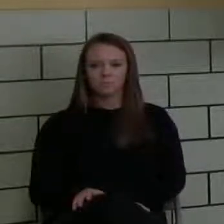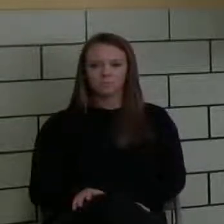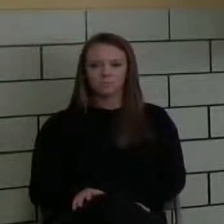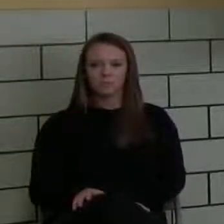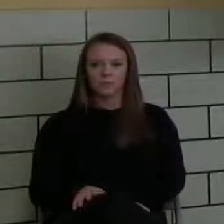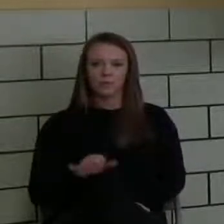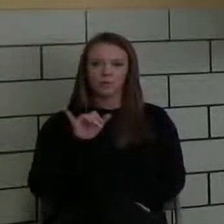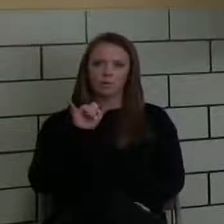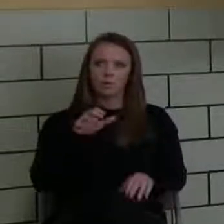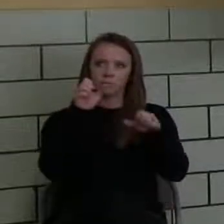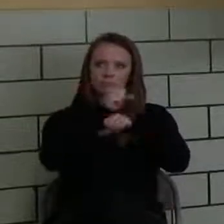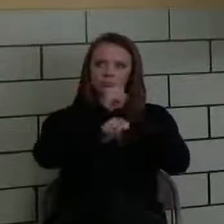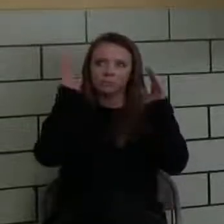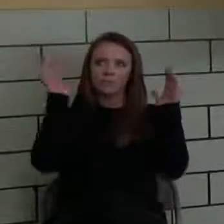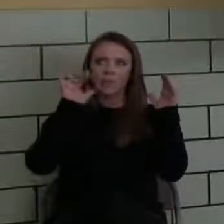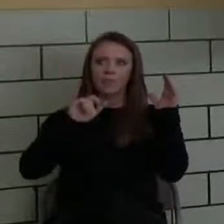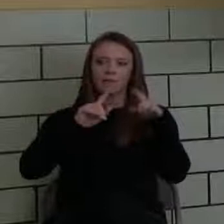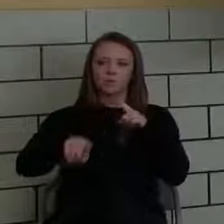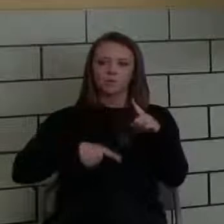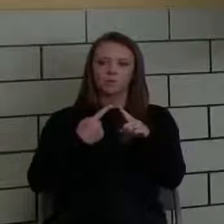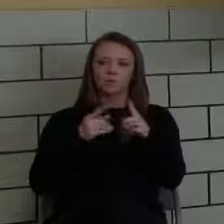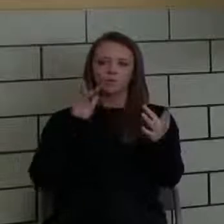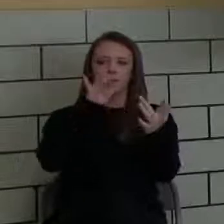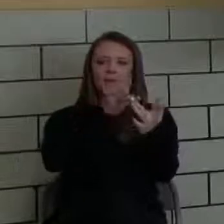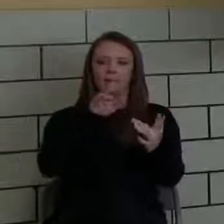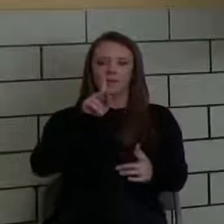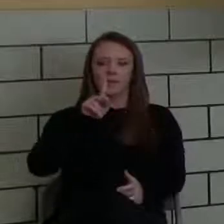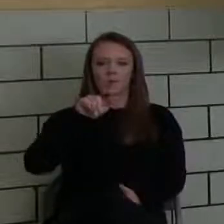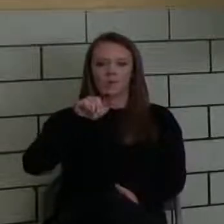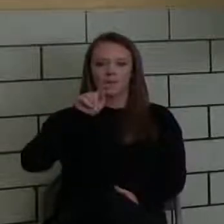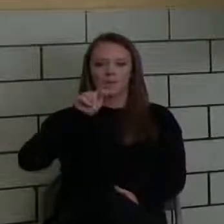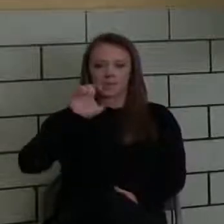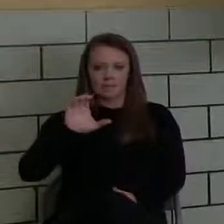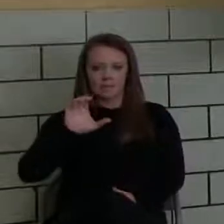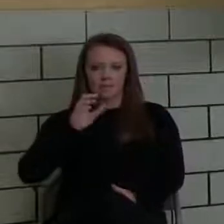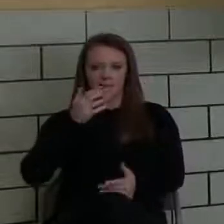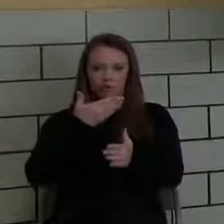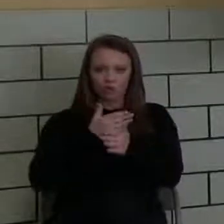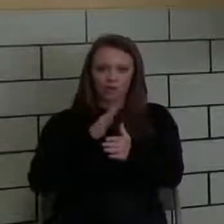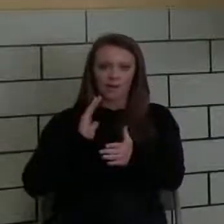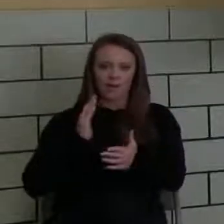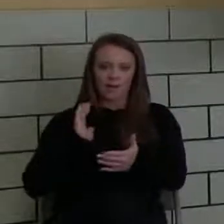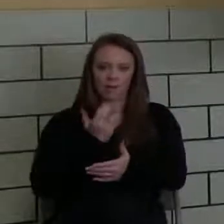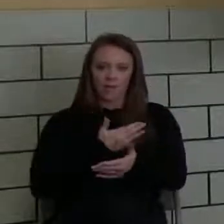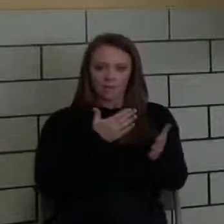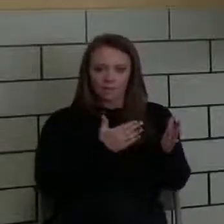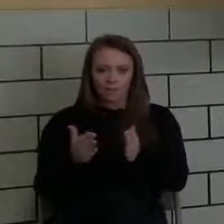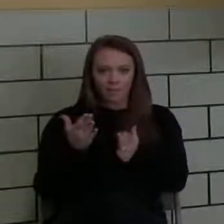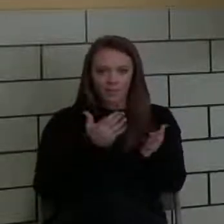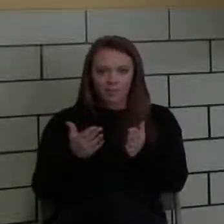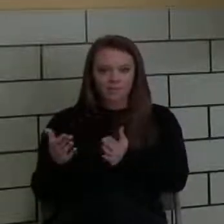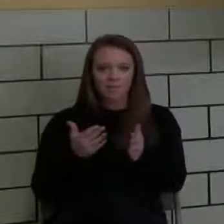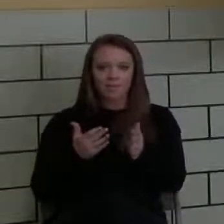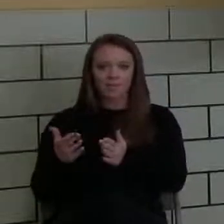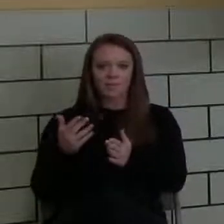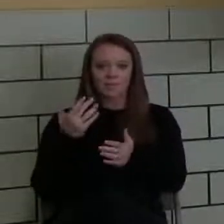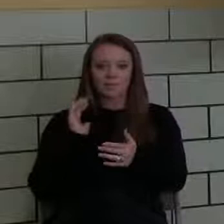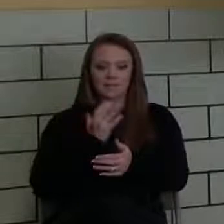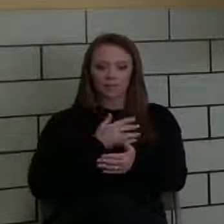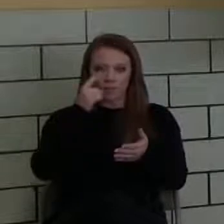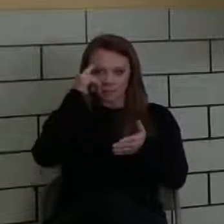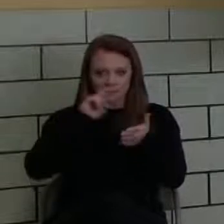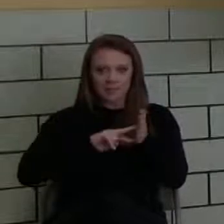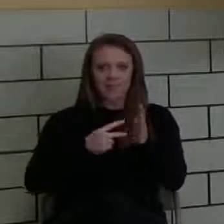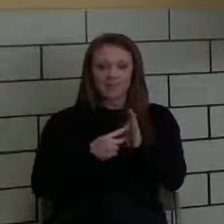we first reached out to KYTC. We shared with them our plans. We talked through the intent, what the city's intent.